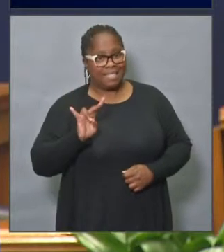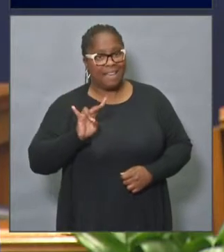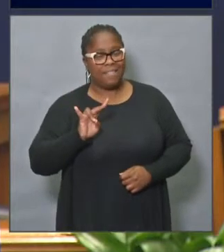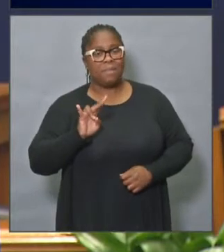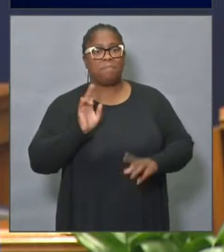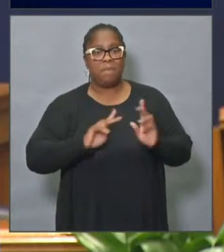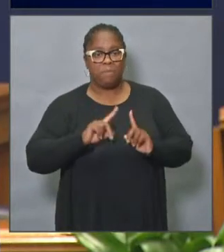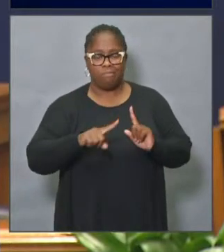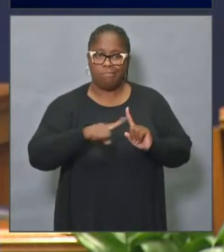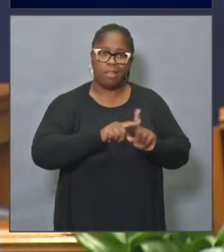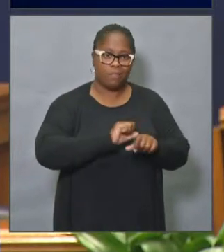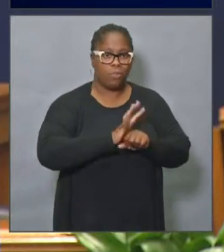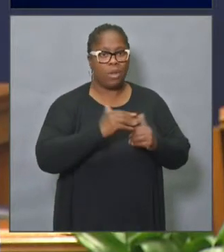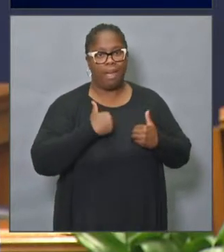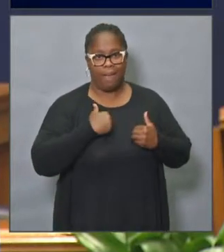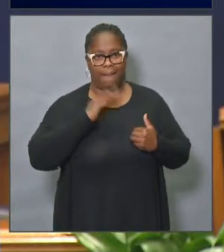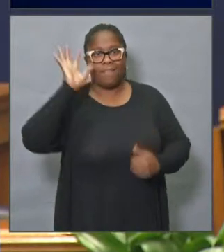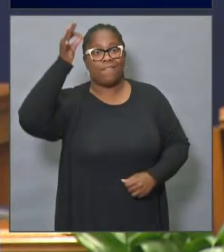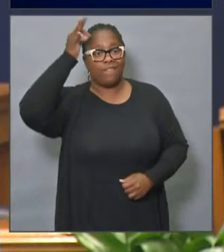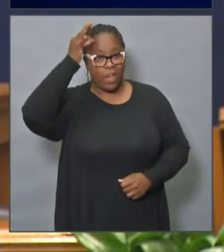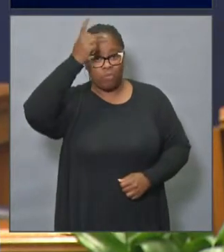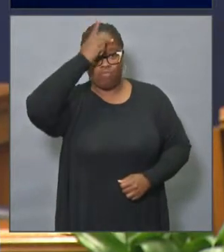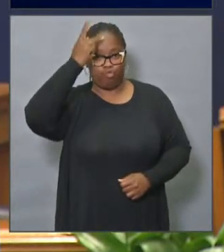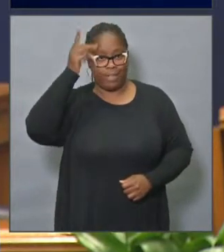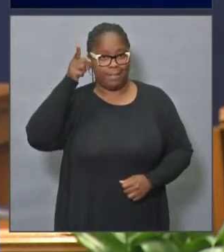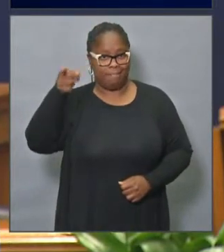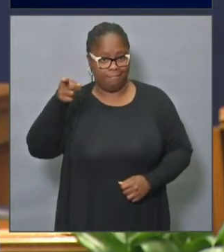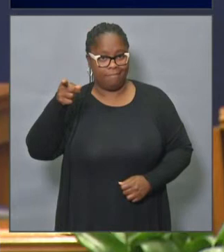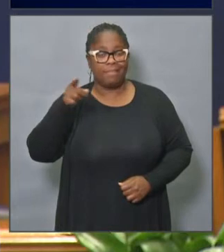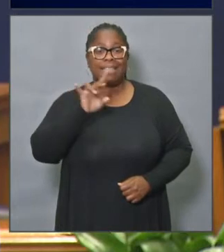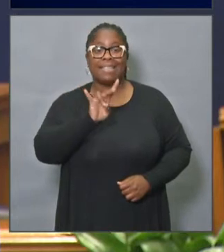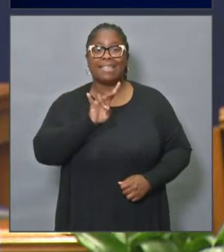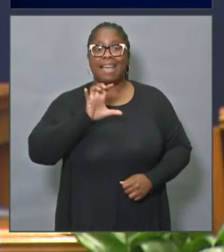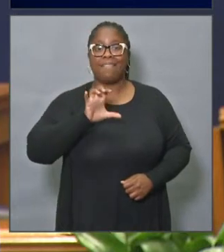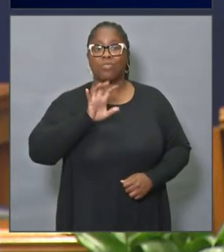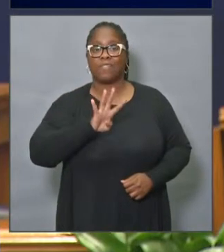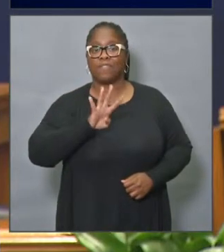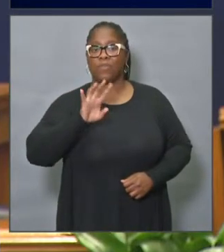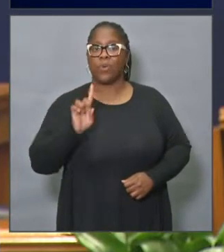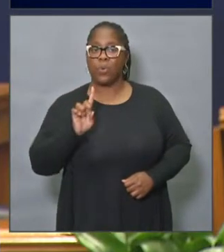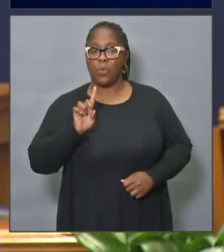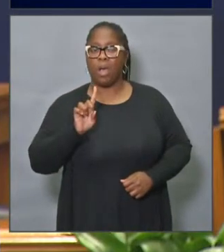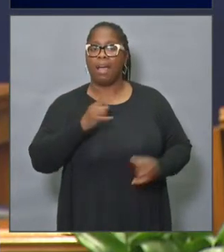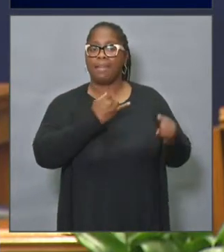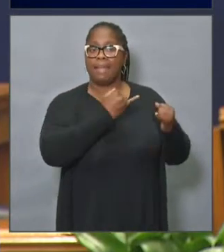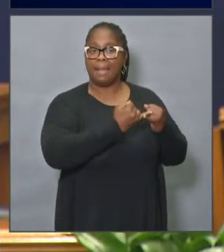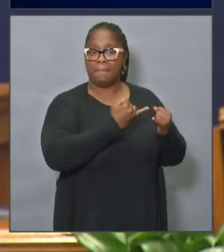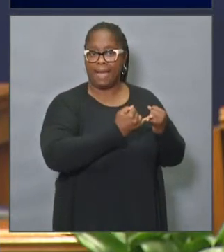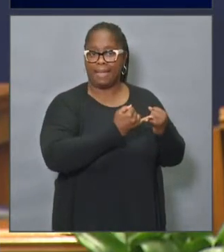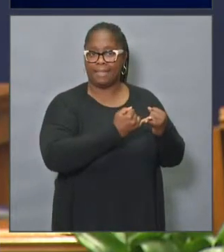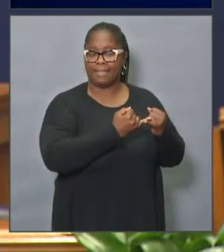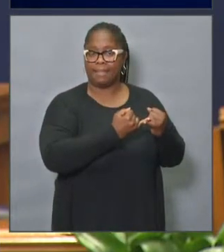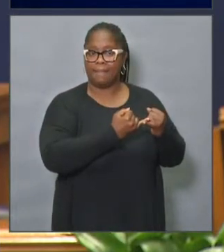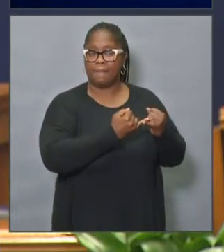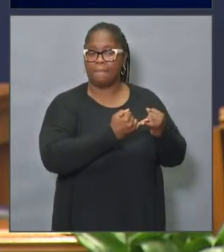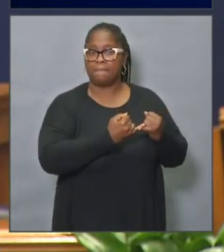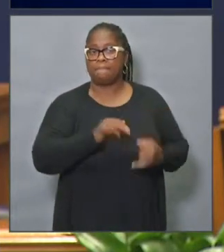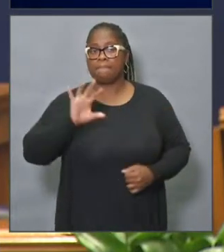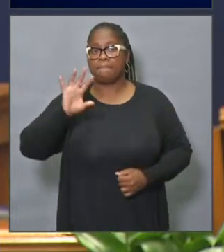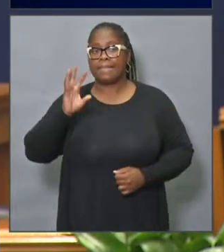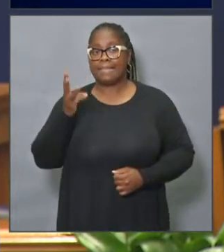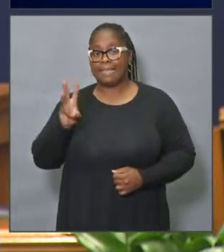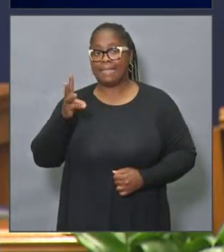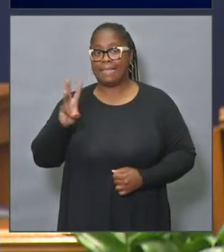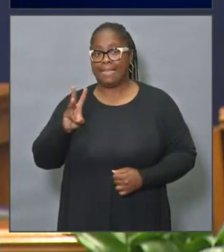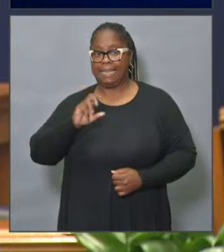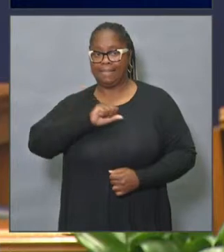cases in the federal prison facilities. This includes 741 among people who are incarcerated and